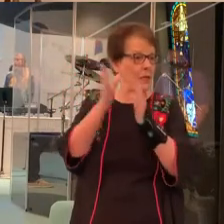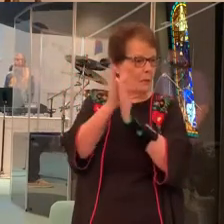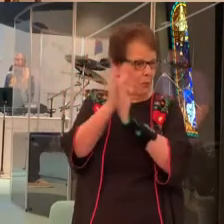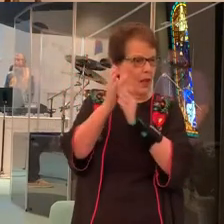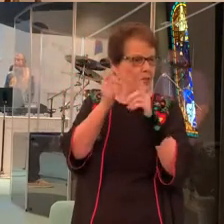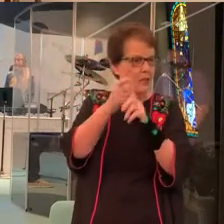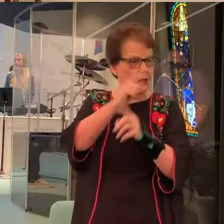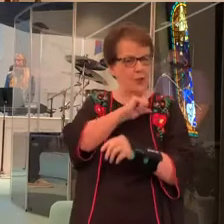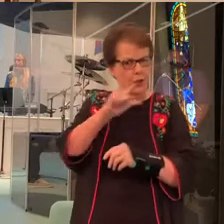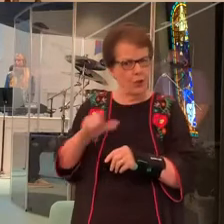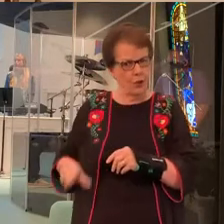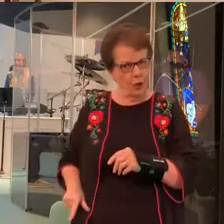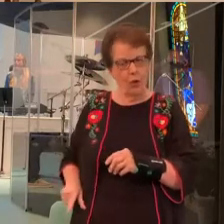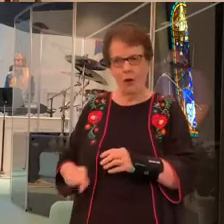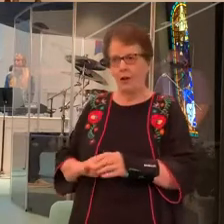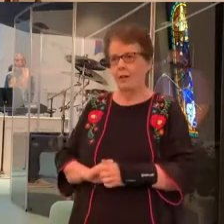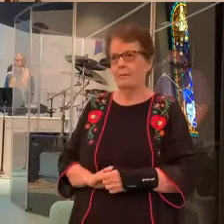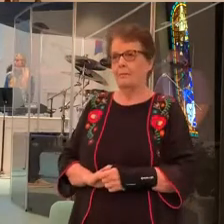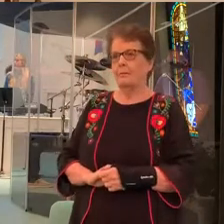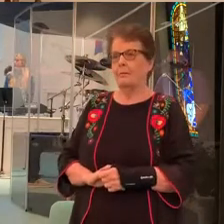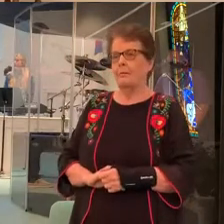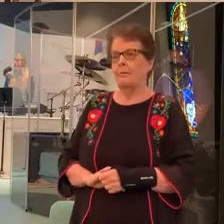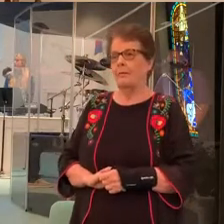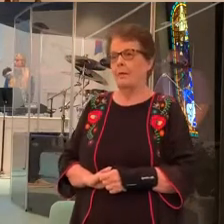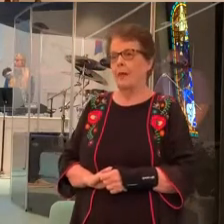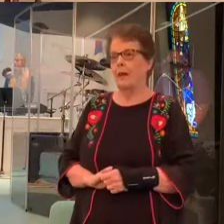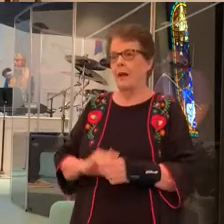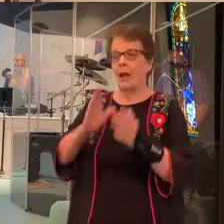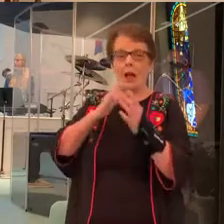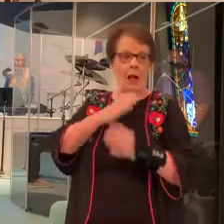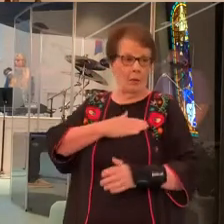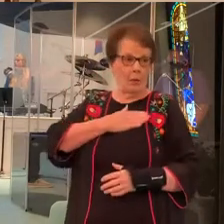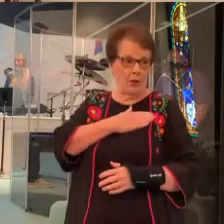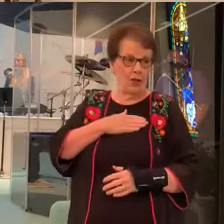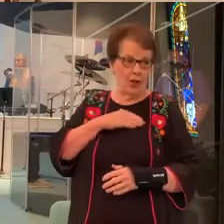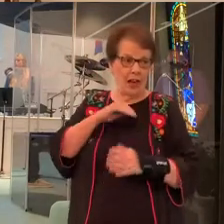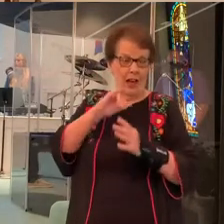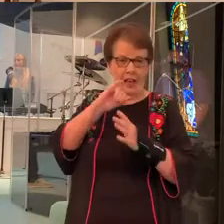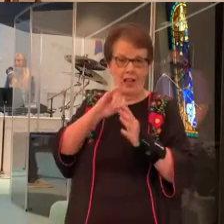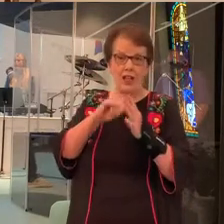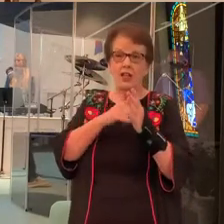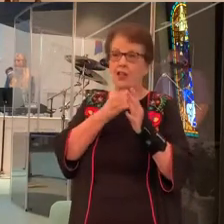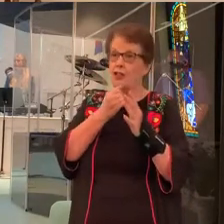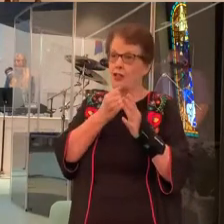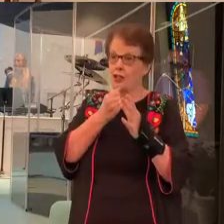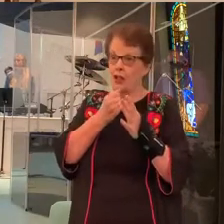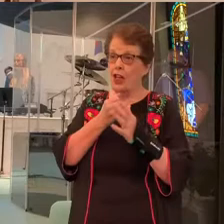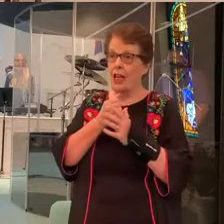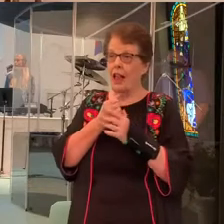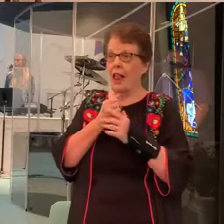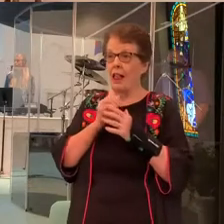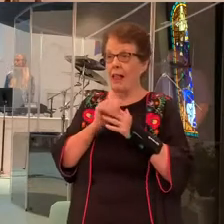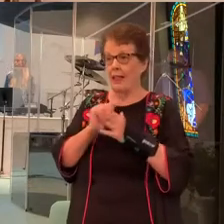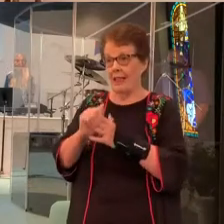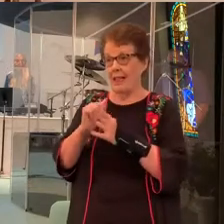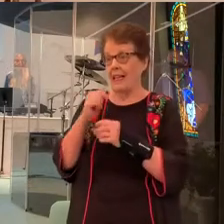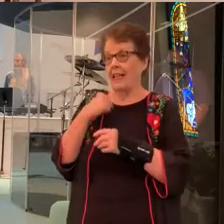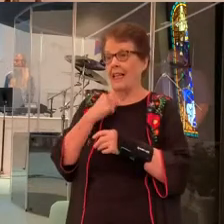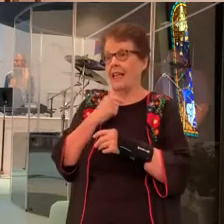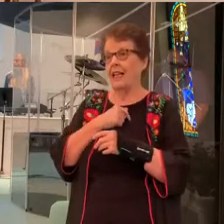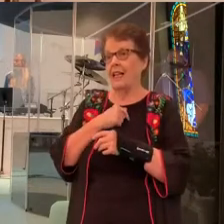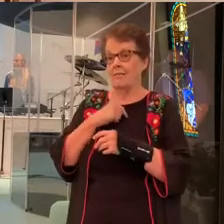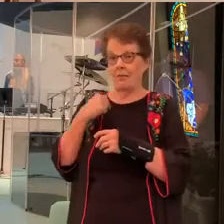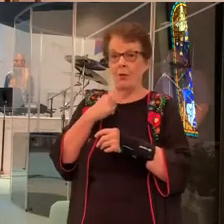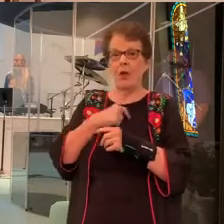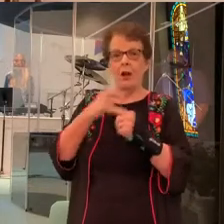so that we might be free. And so I appreciate Gina leading us out in the Psalms, reminding us that we are to come and we